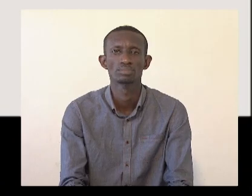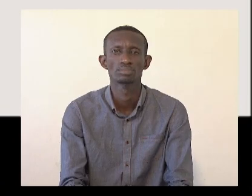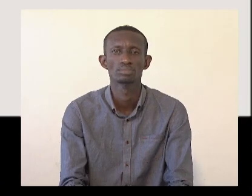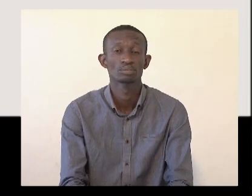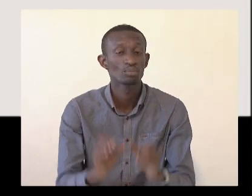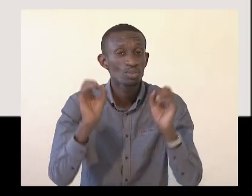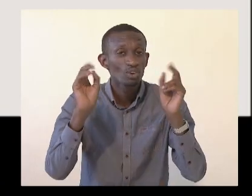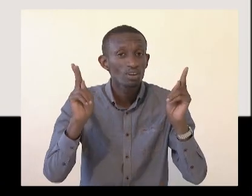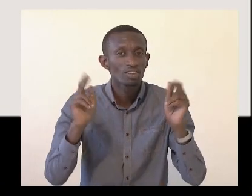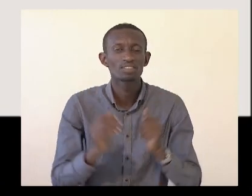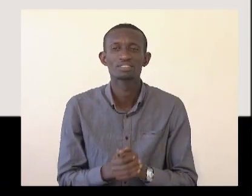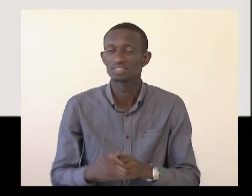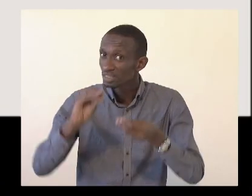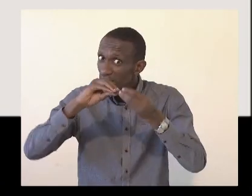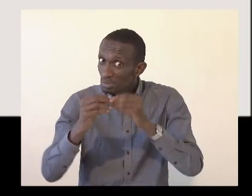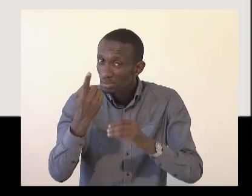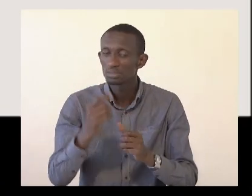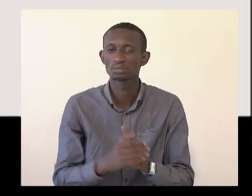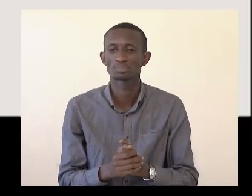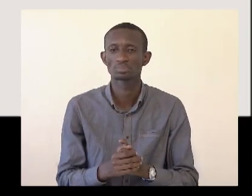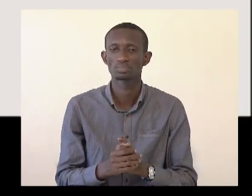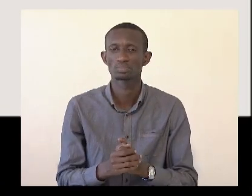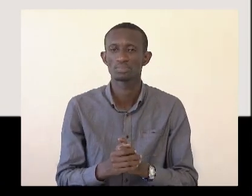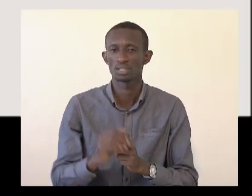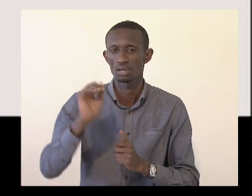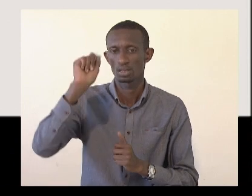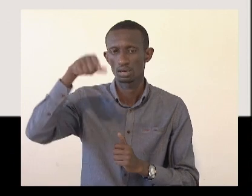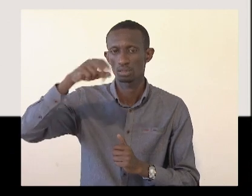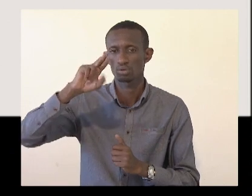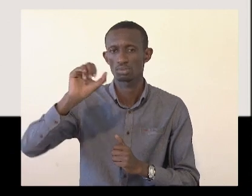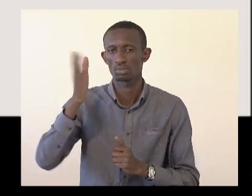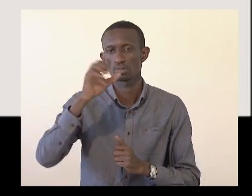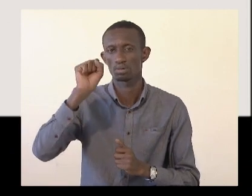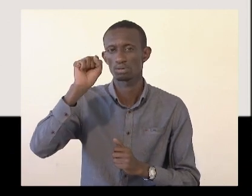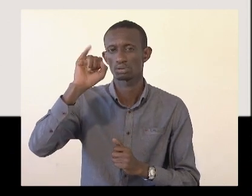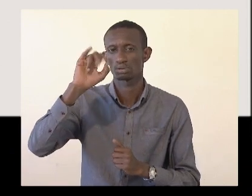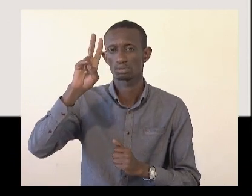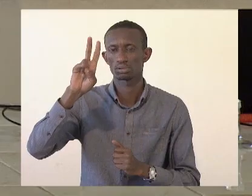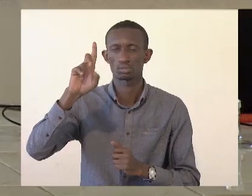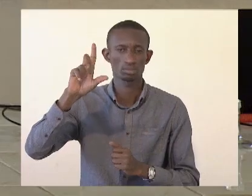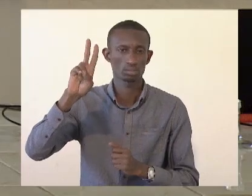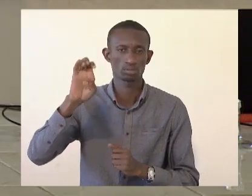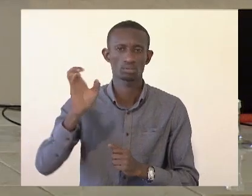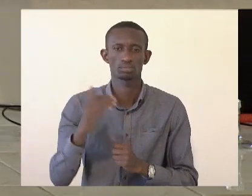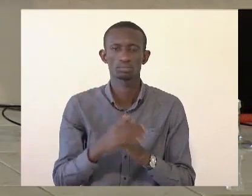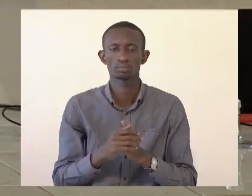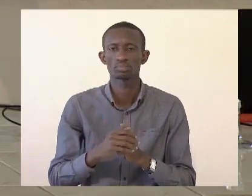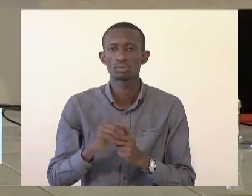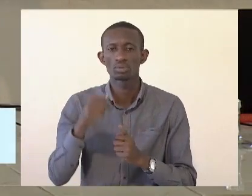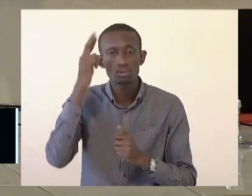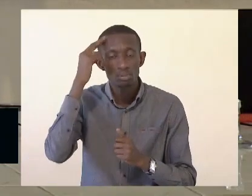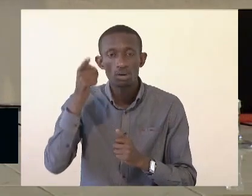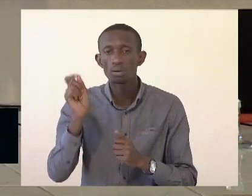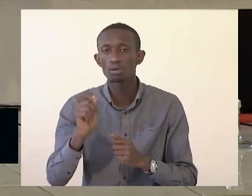Okay, number 1, aqueous silver nitrate reacting with sodium chloride. Silver nitrate, you remember